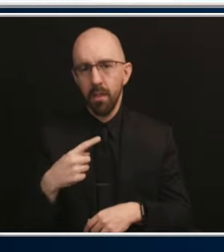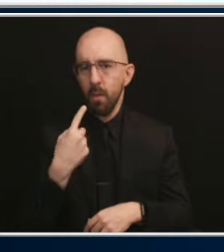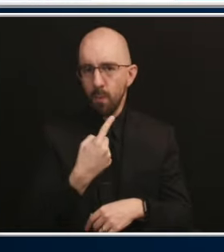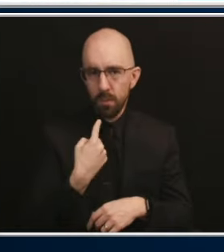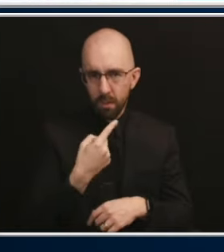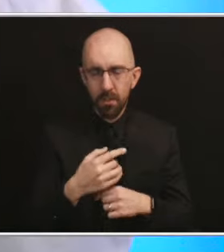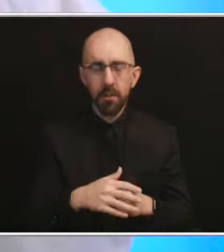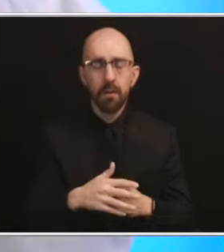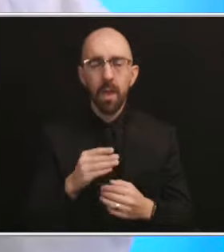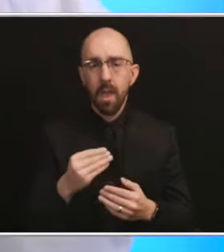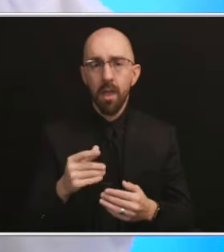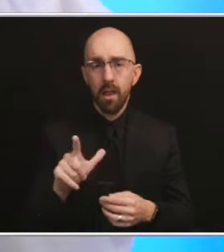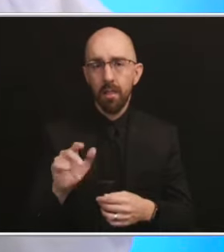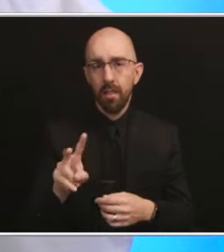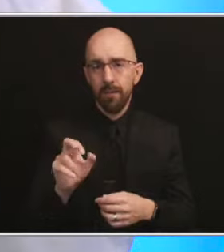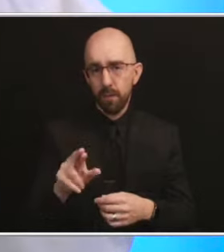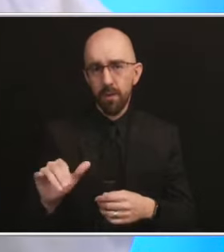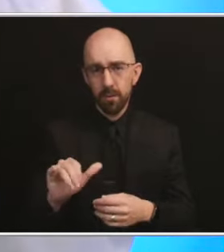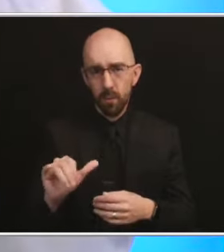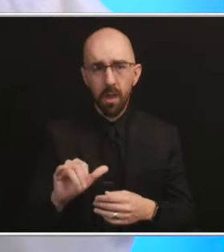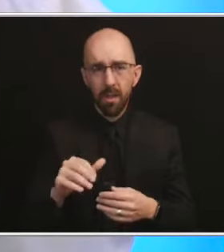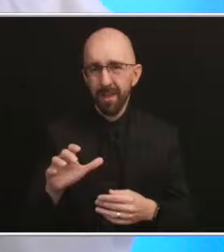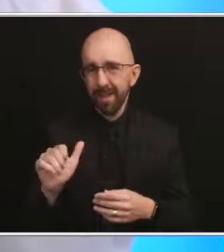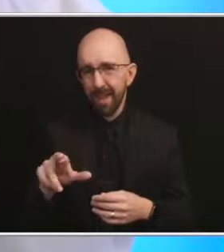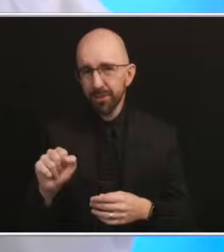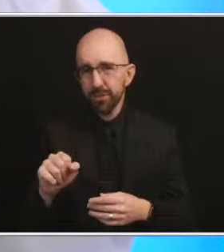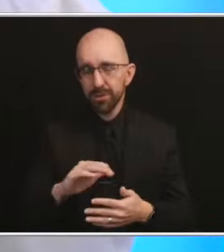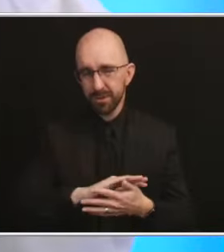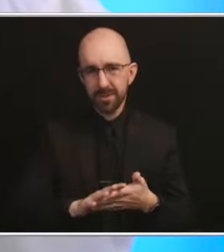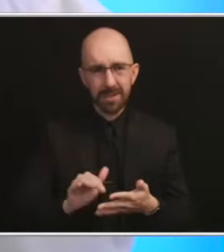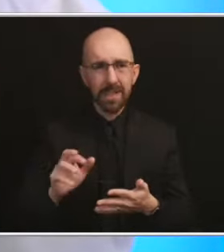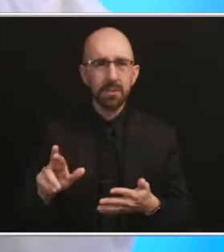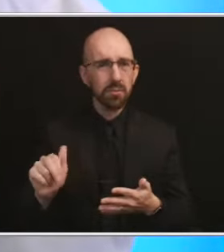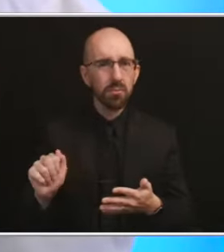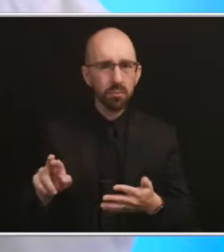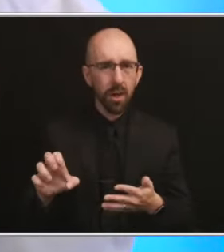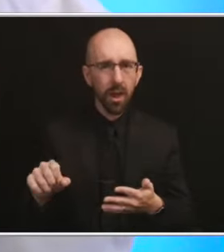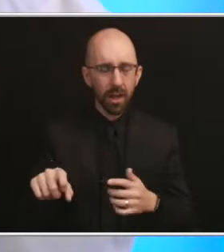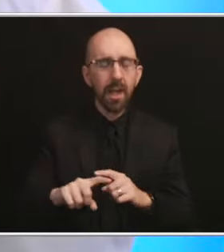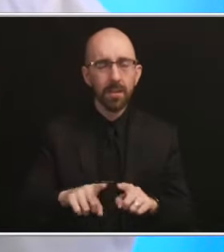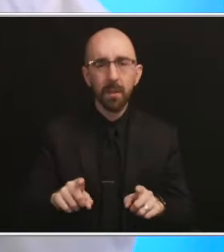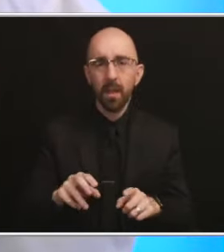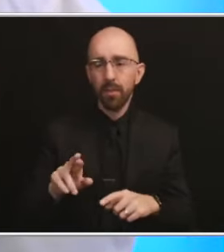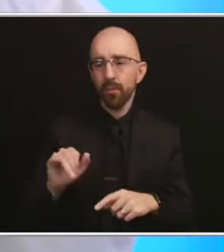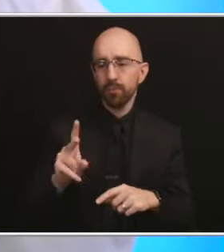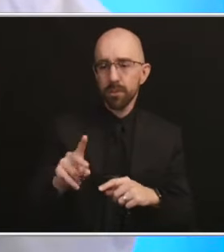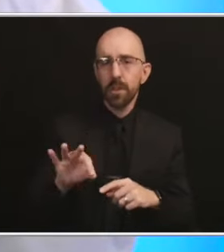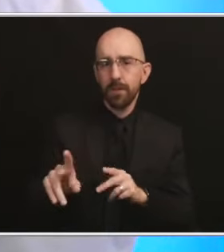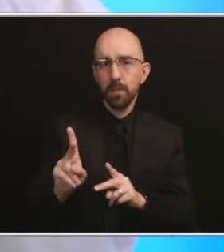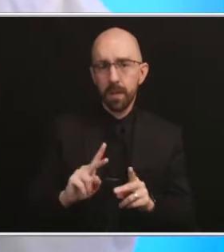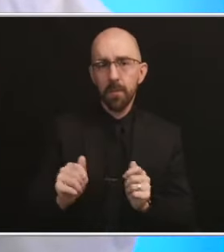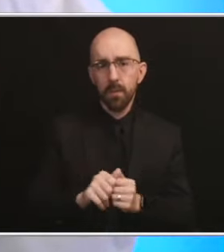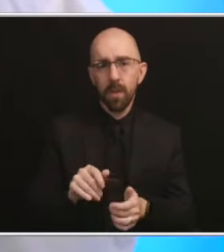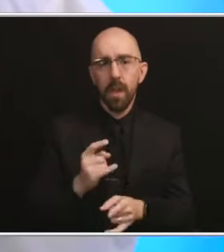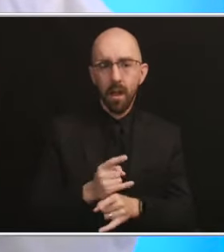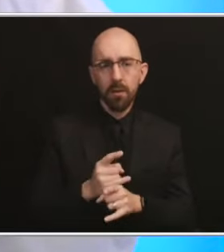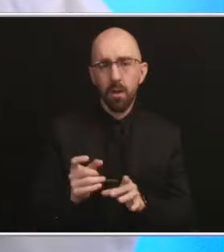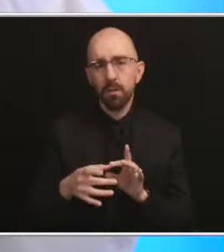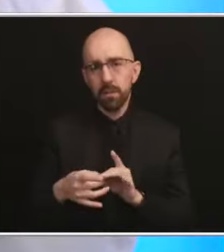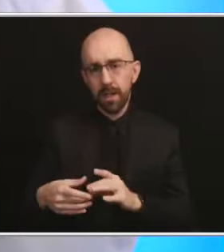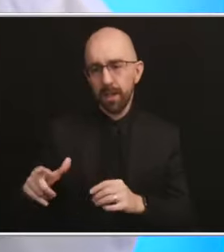liver cancer as well. It's a relatively rare cancer, but the risk of people who have alcohol-related liver disease